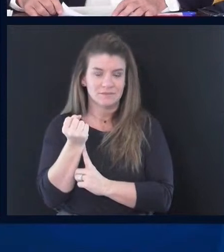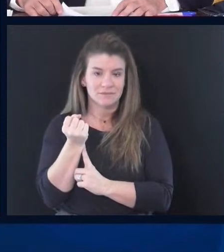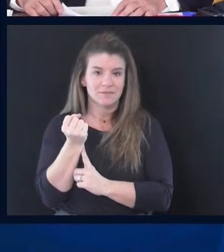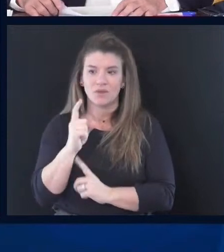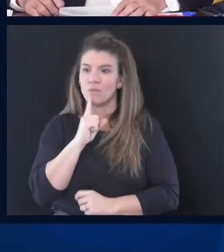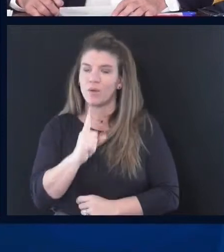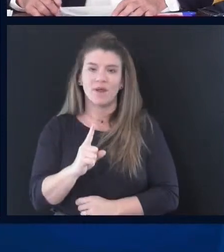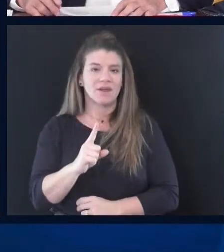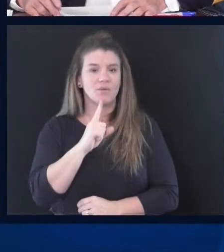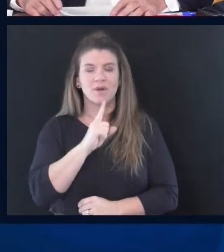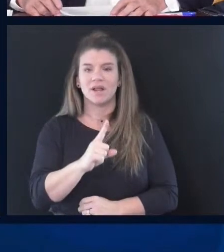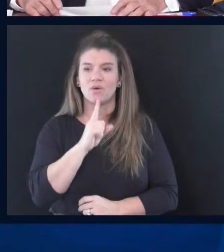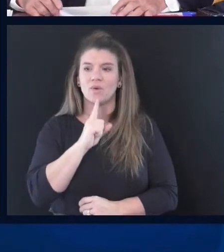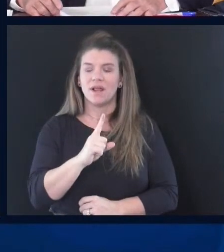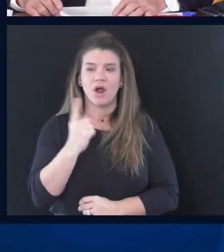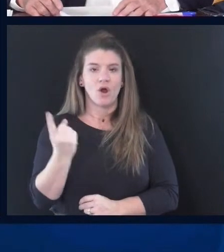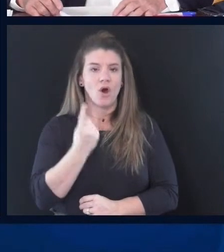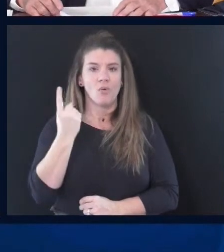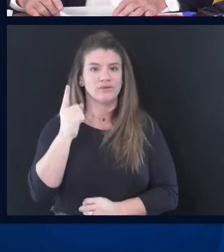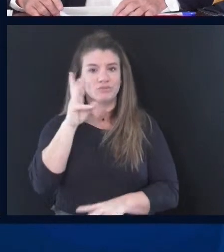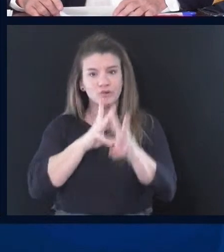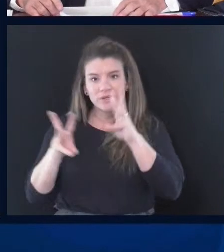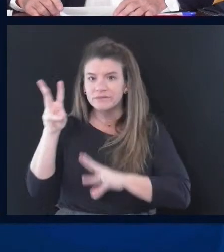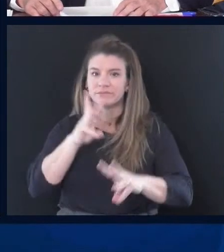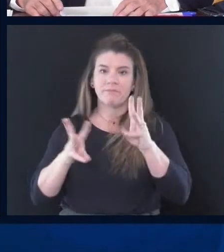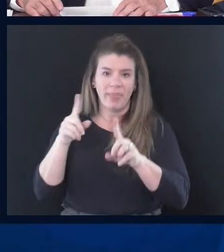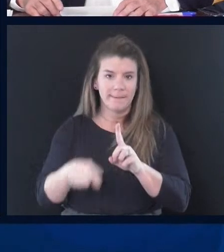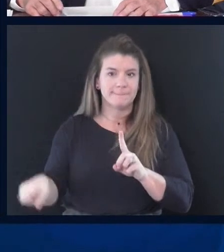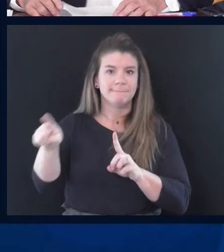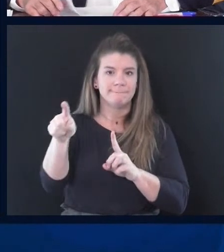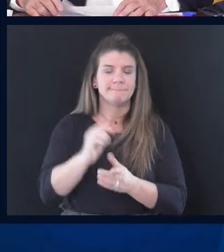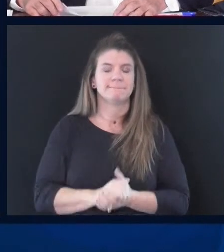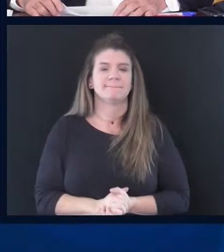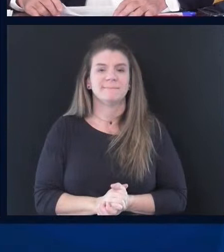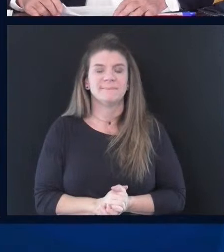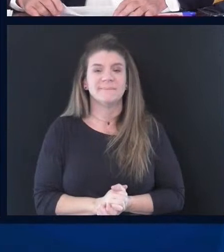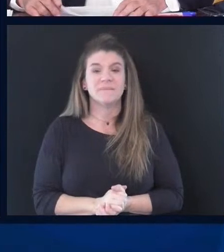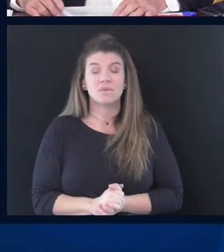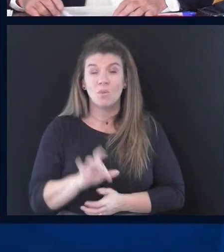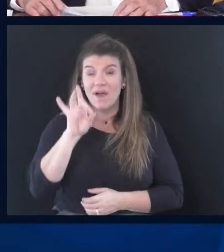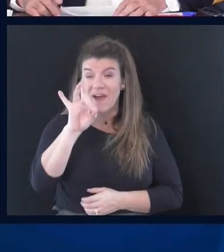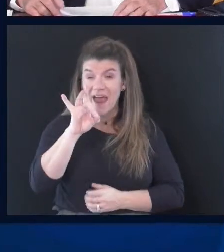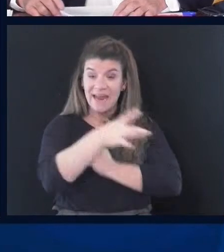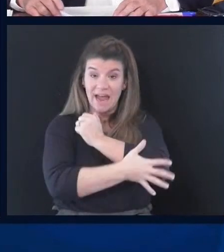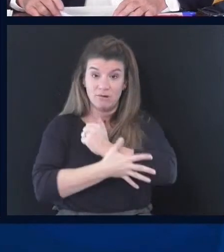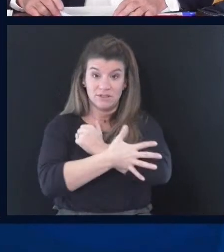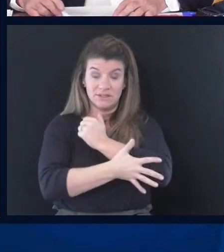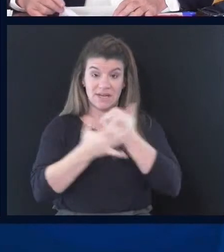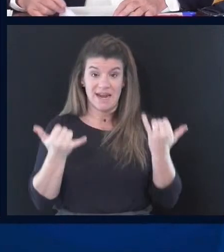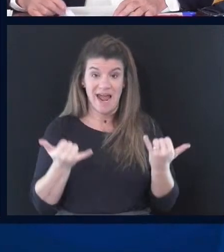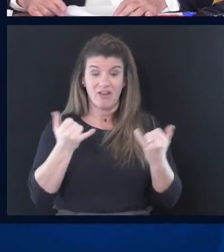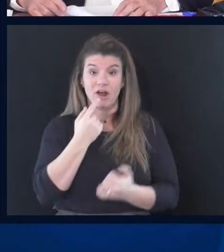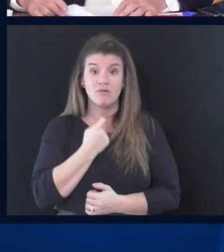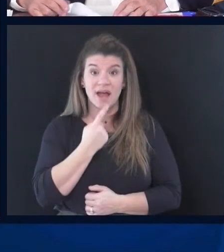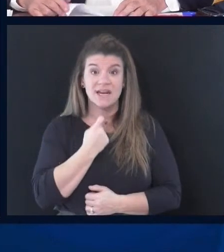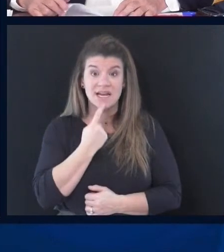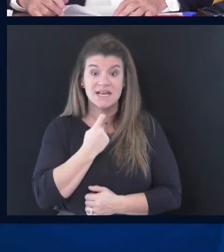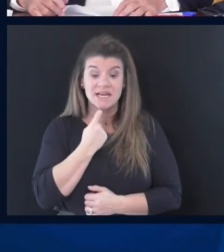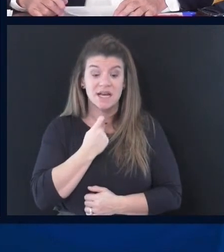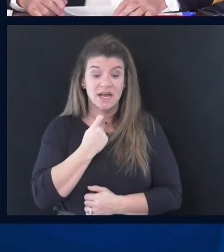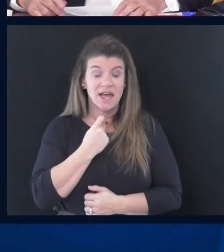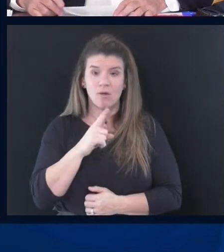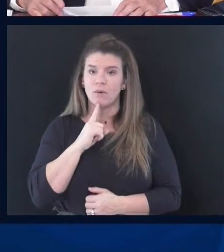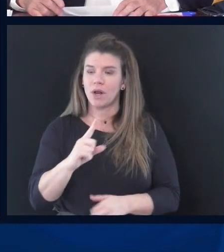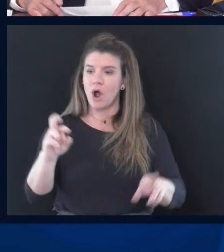we really, really are always concerned. We have 8 counties in West Virginia that are red right now, and we're